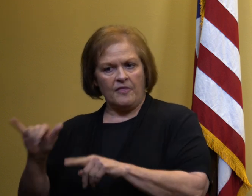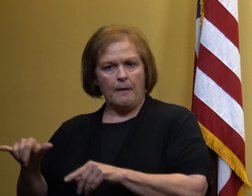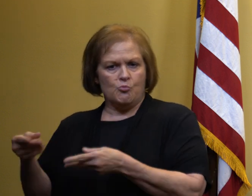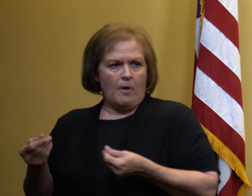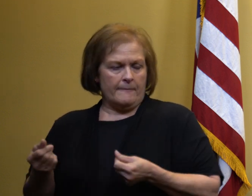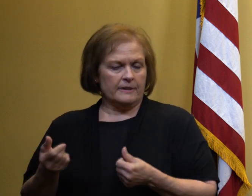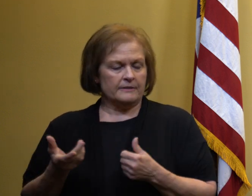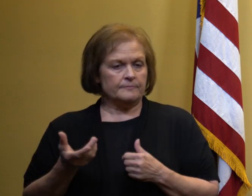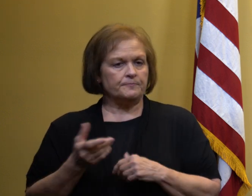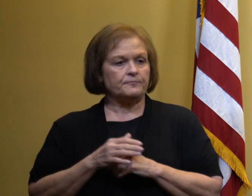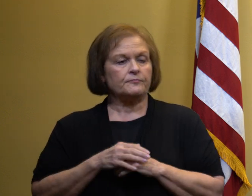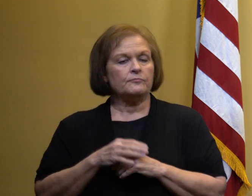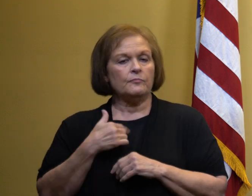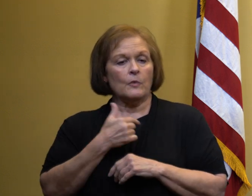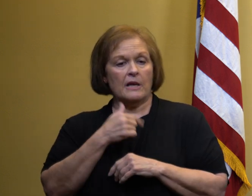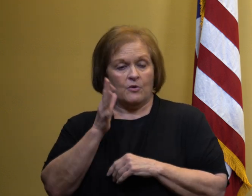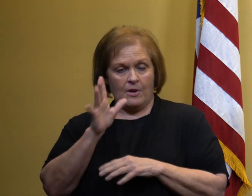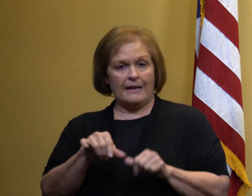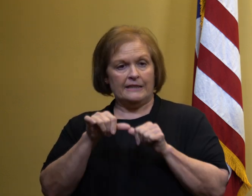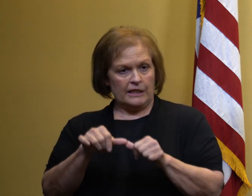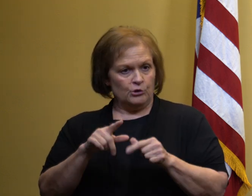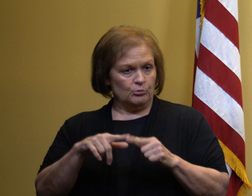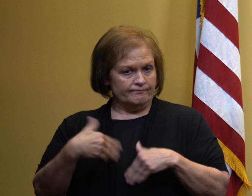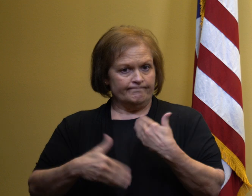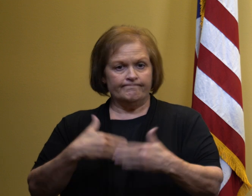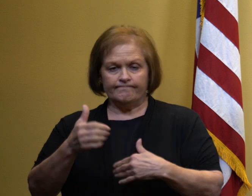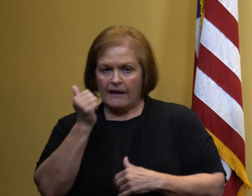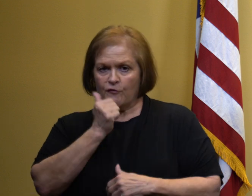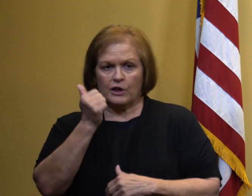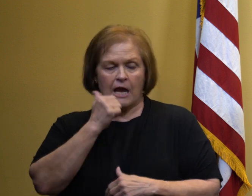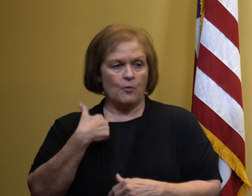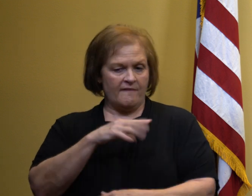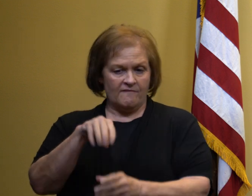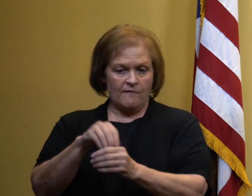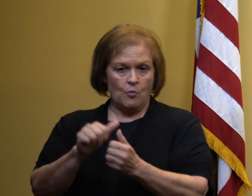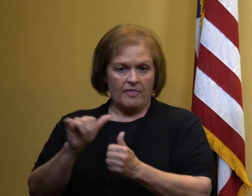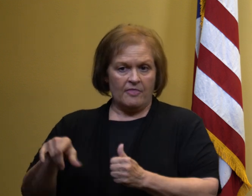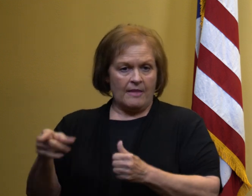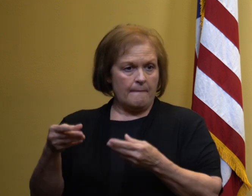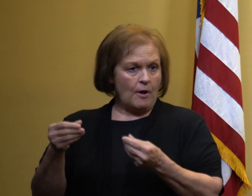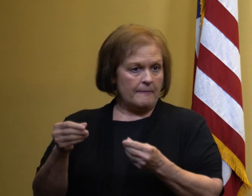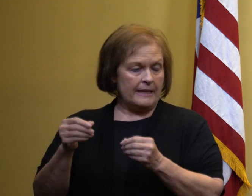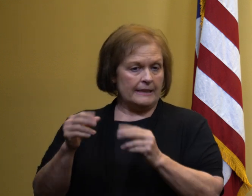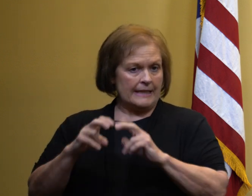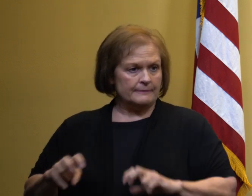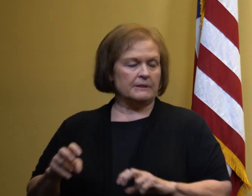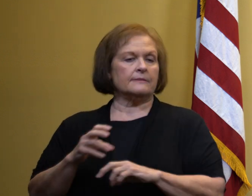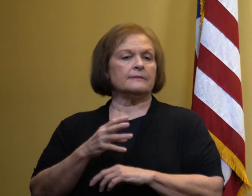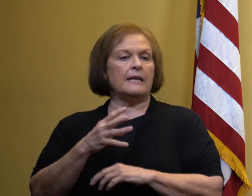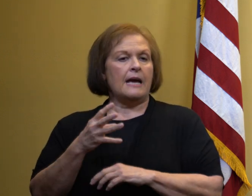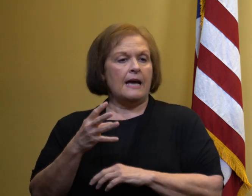And so, we'll continue to move along every single day. We're engaged with the property, assessments, and the